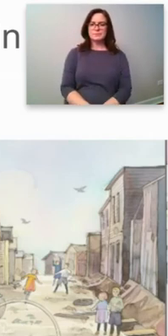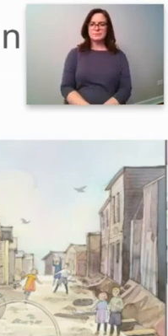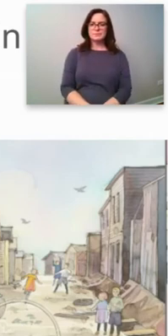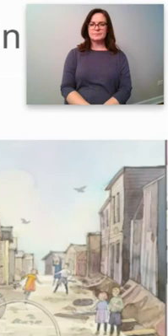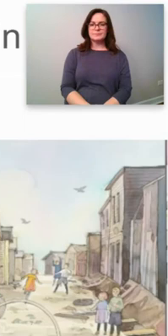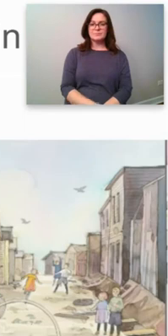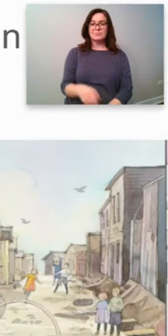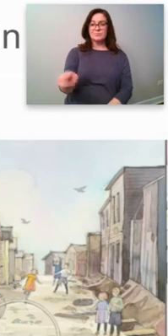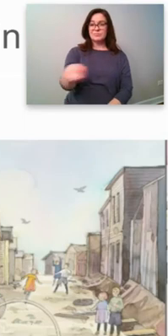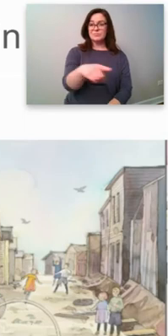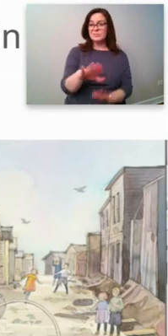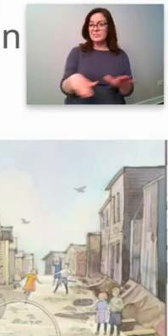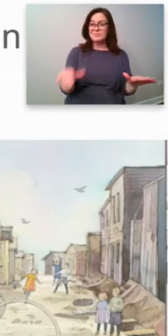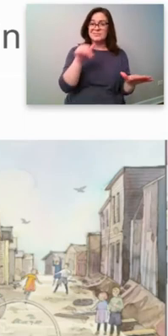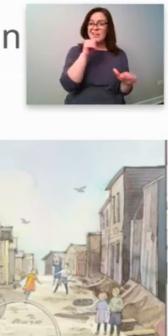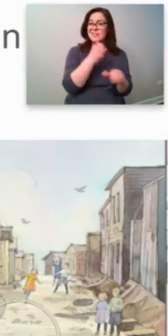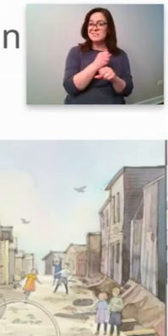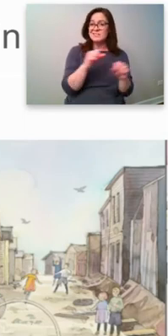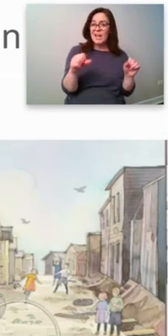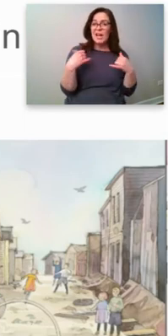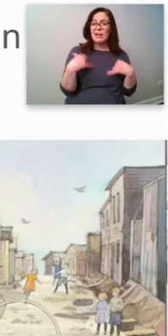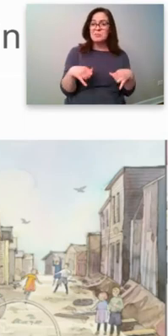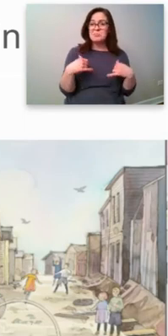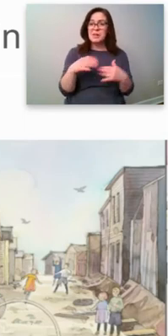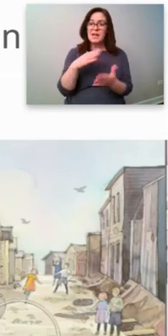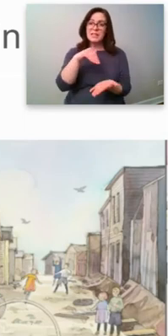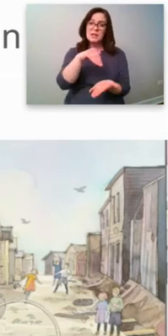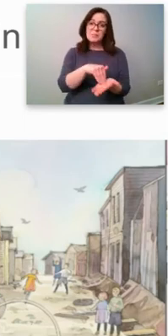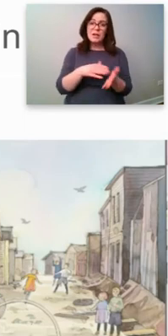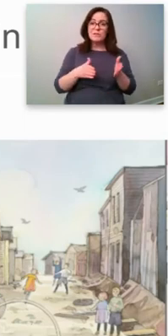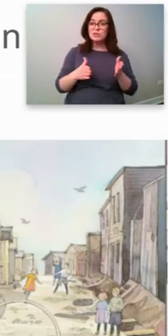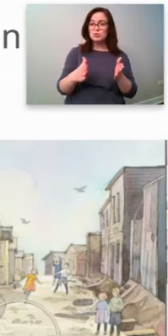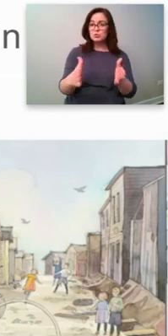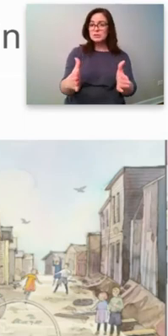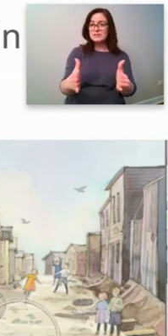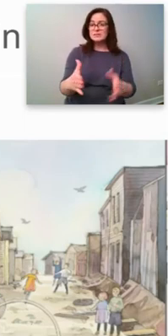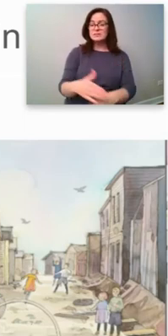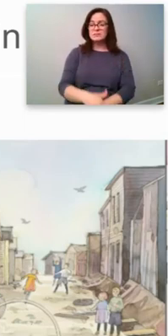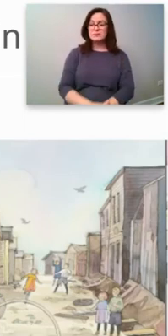They're not very safe. They're all playing in the middle of the street.